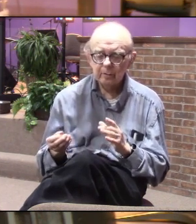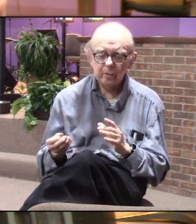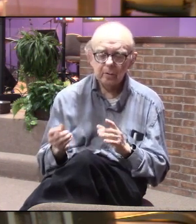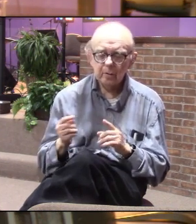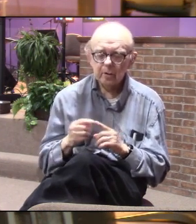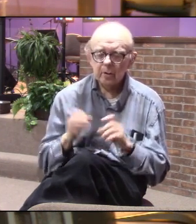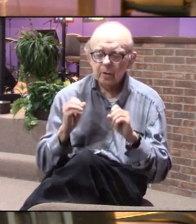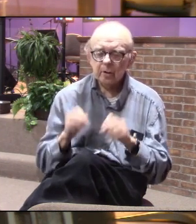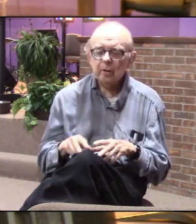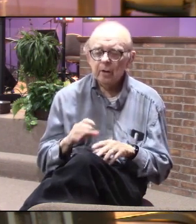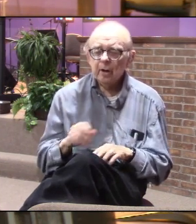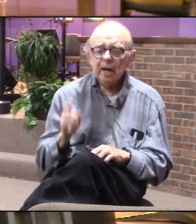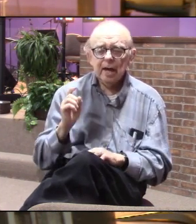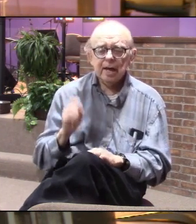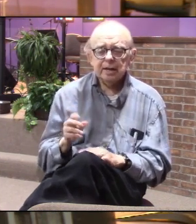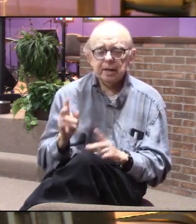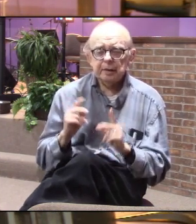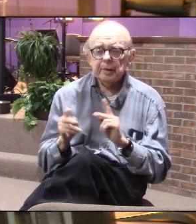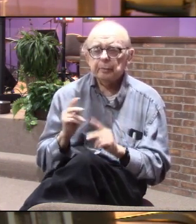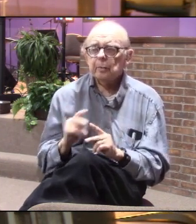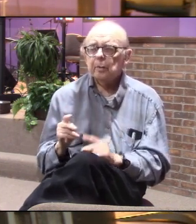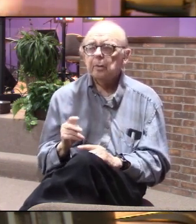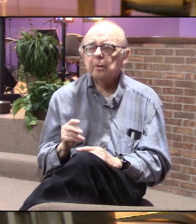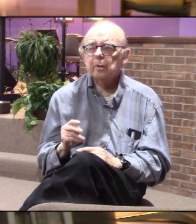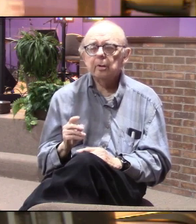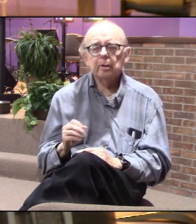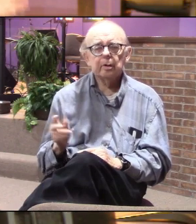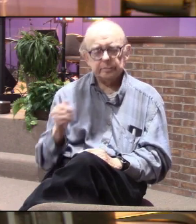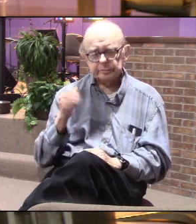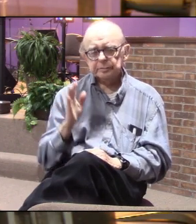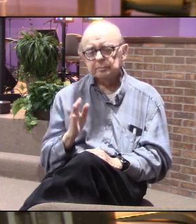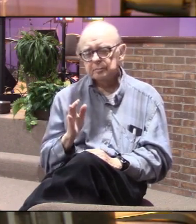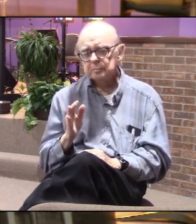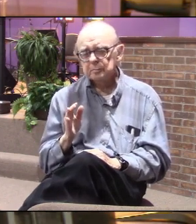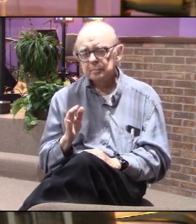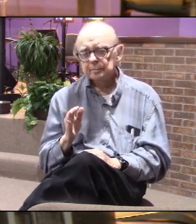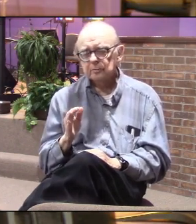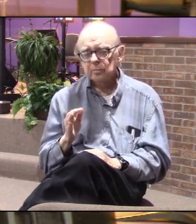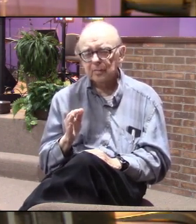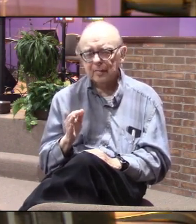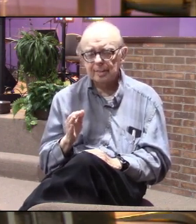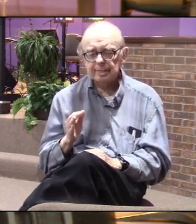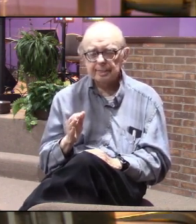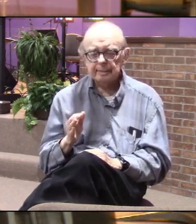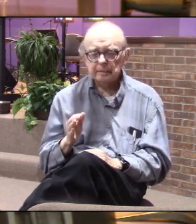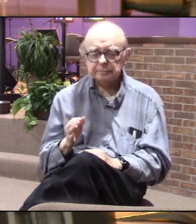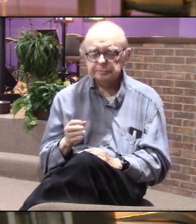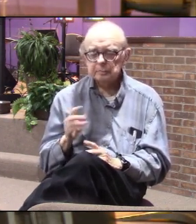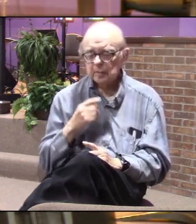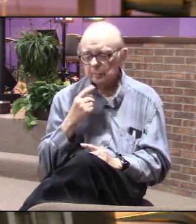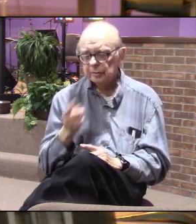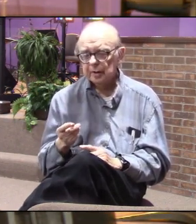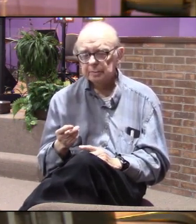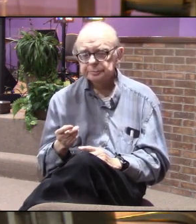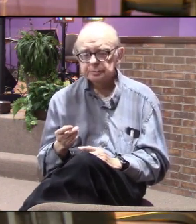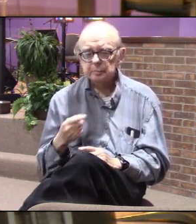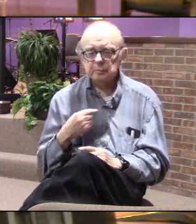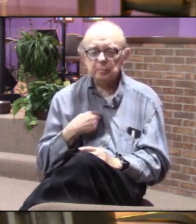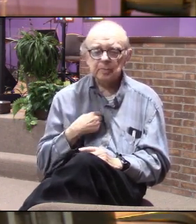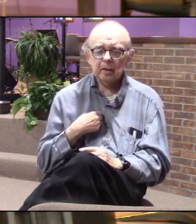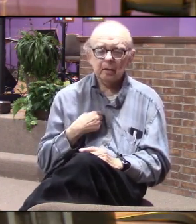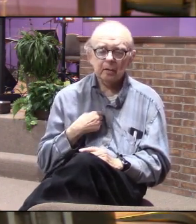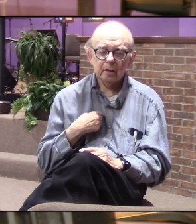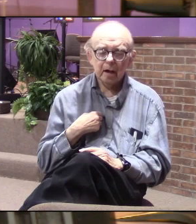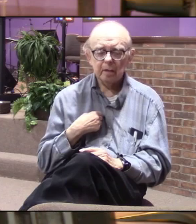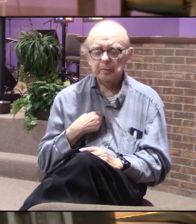the lost that needed it. So God, when people say, I'm at a